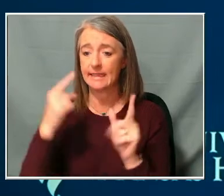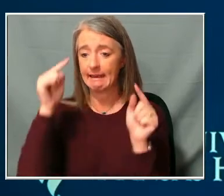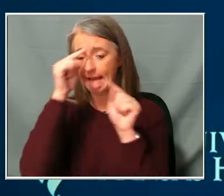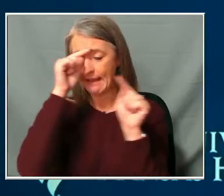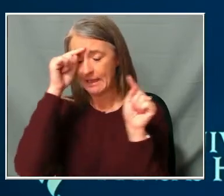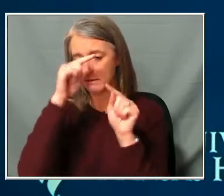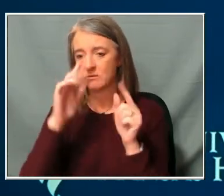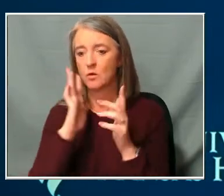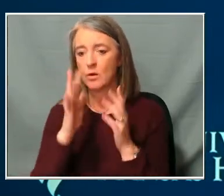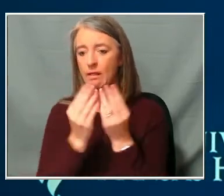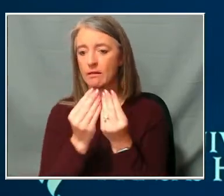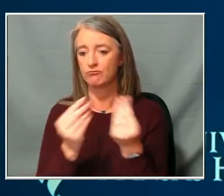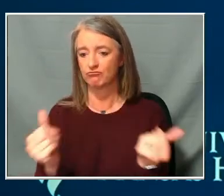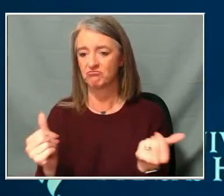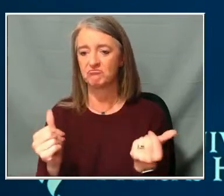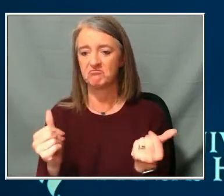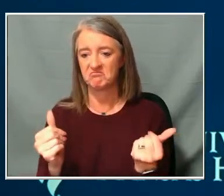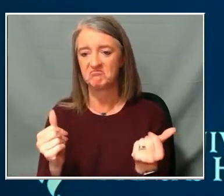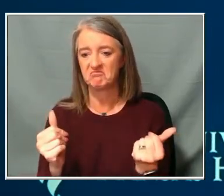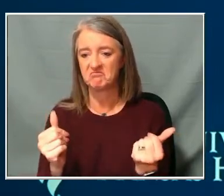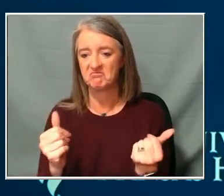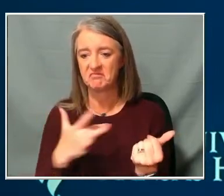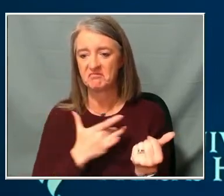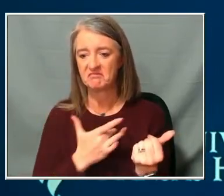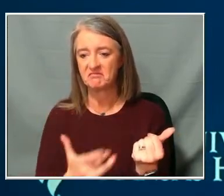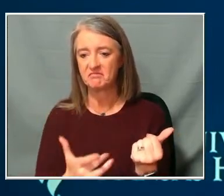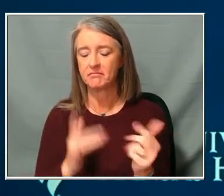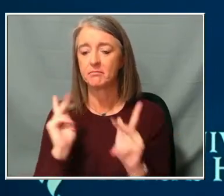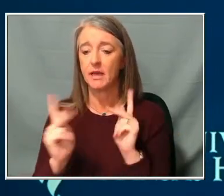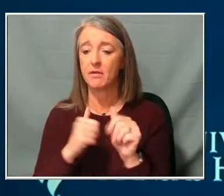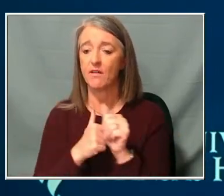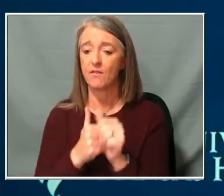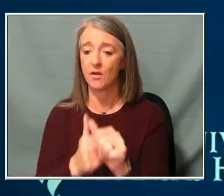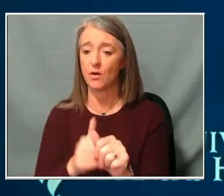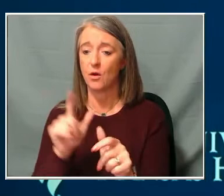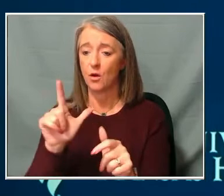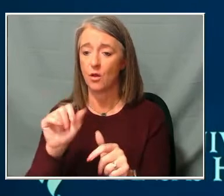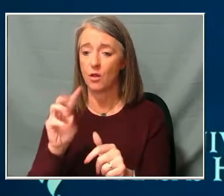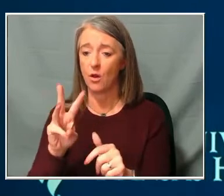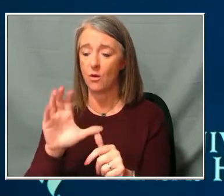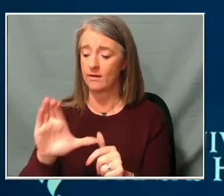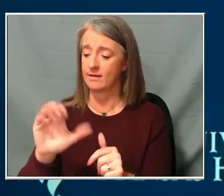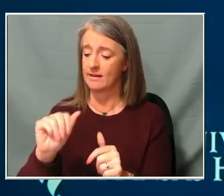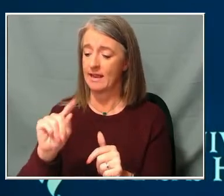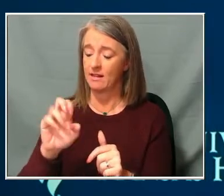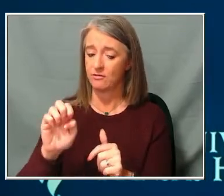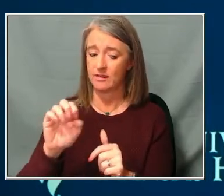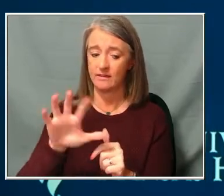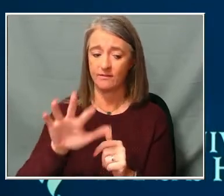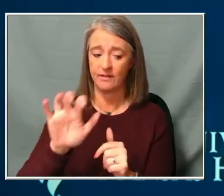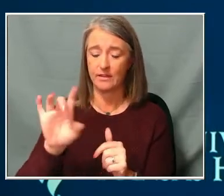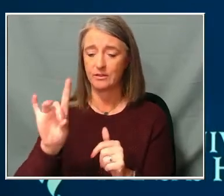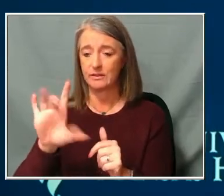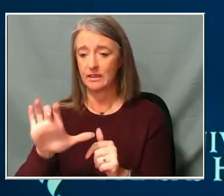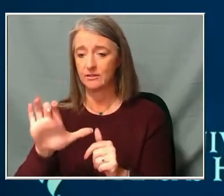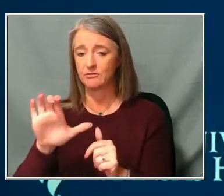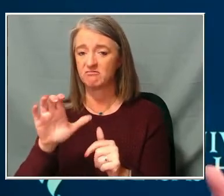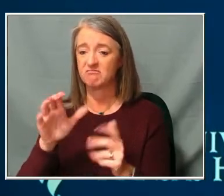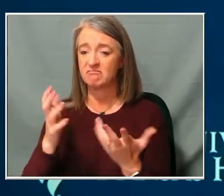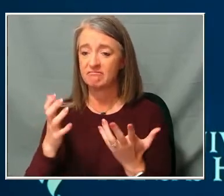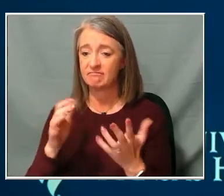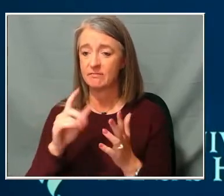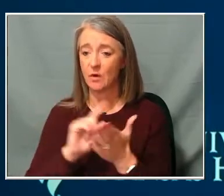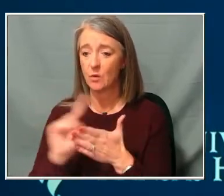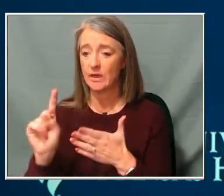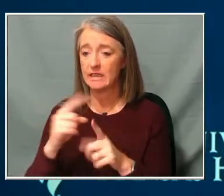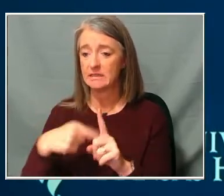subside actually. And we know that people have been able to follow very low calorie diets, the 500 to 800 calorie range, for weeks or even months